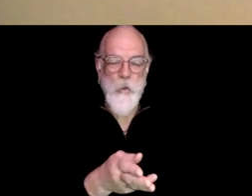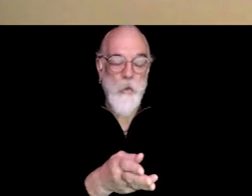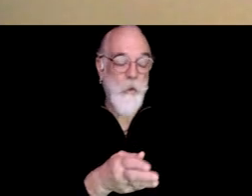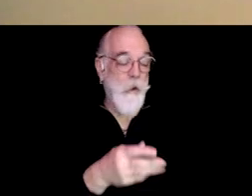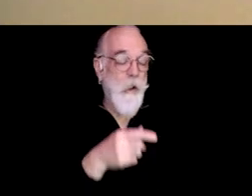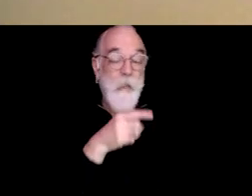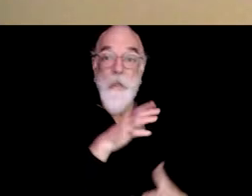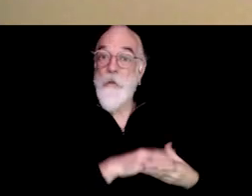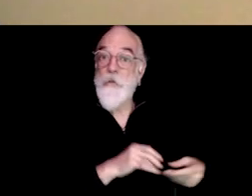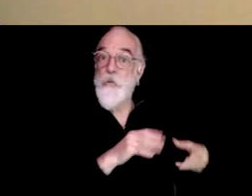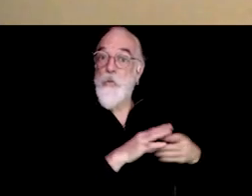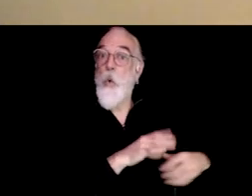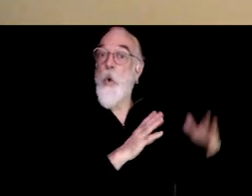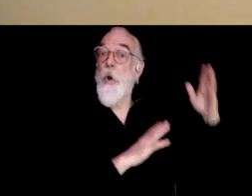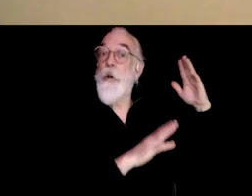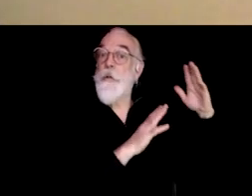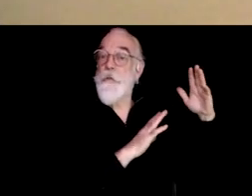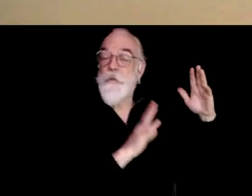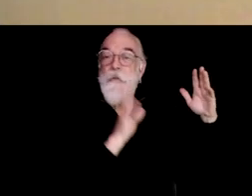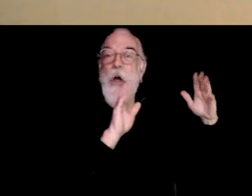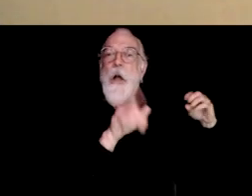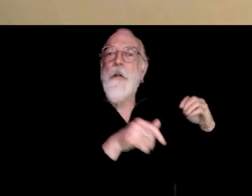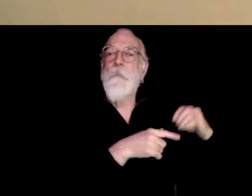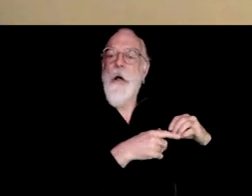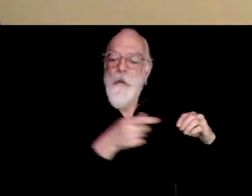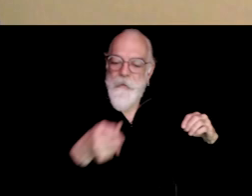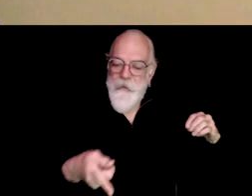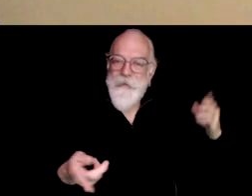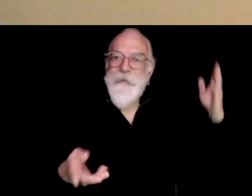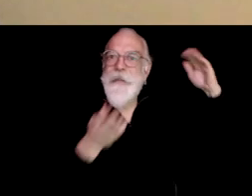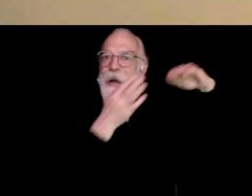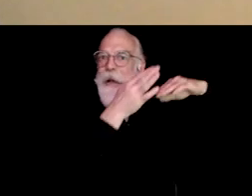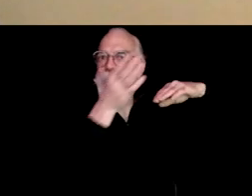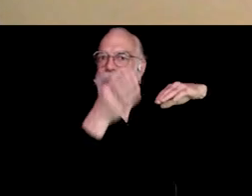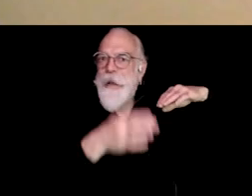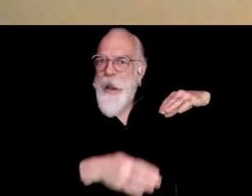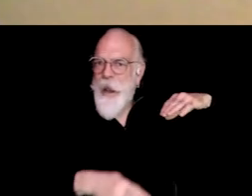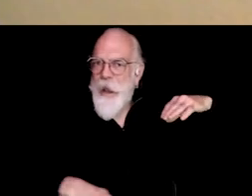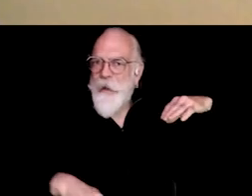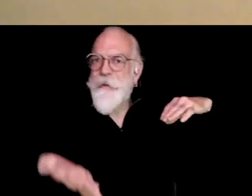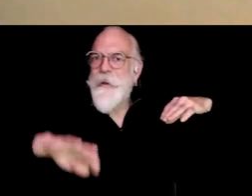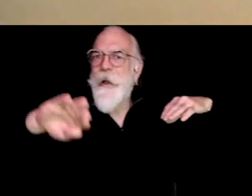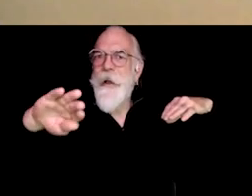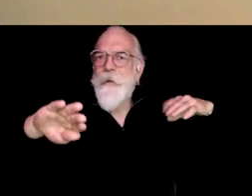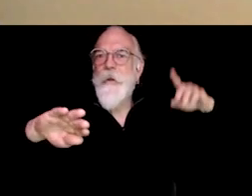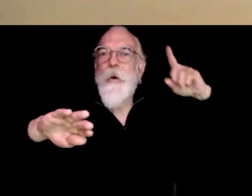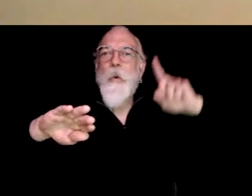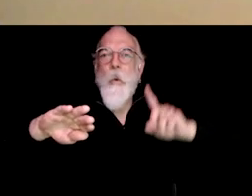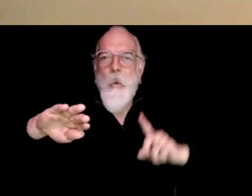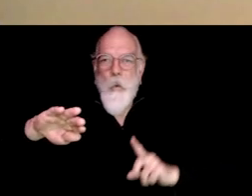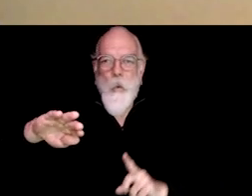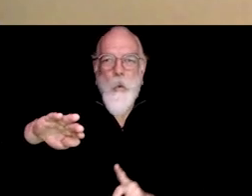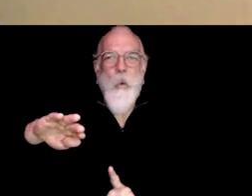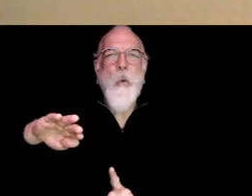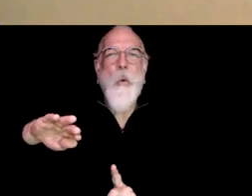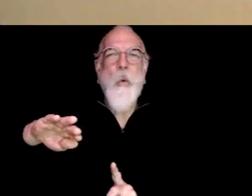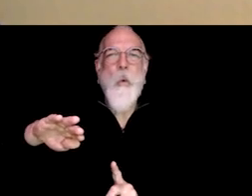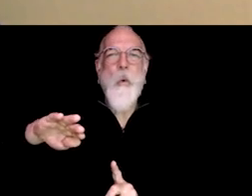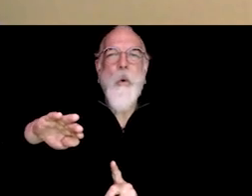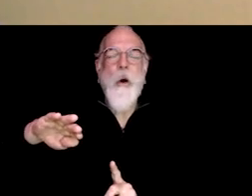this canyon, where I live. I dreamed they passed down to the creek